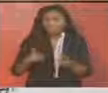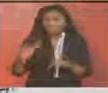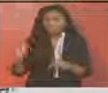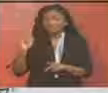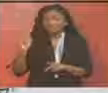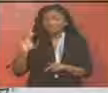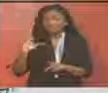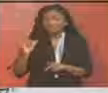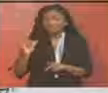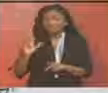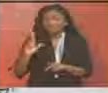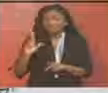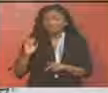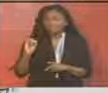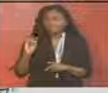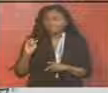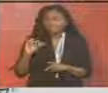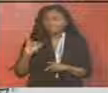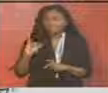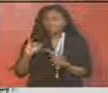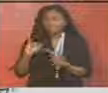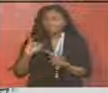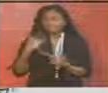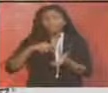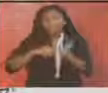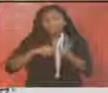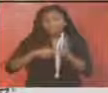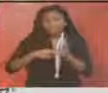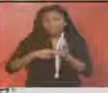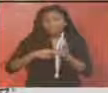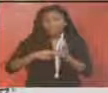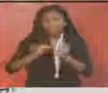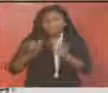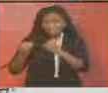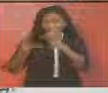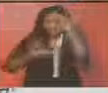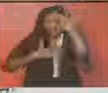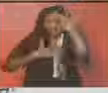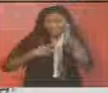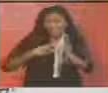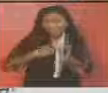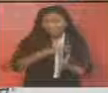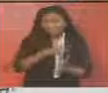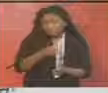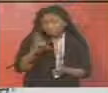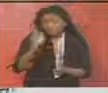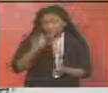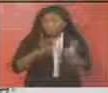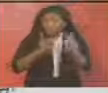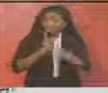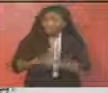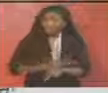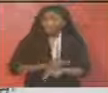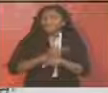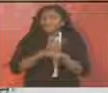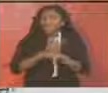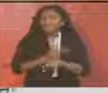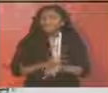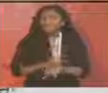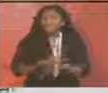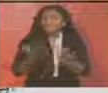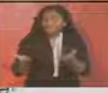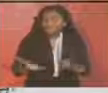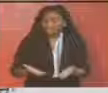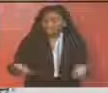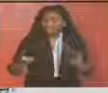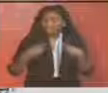us to continue to maintain our public health vigilance throughout the country. COVID-19 is here. It is in the country. It hasn't gone